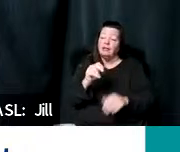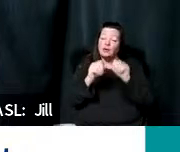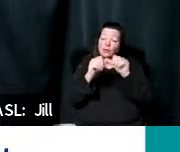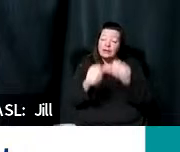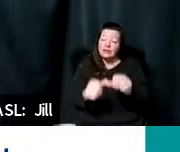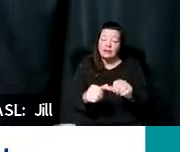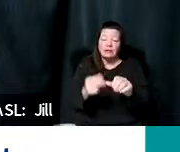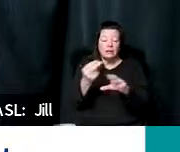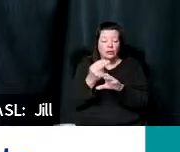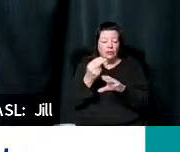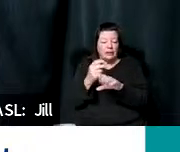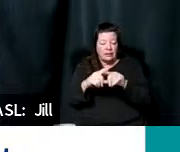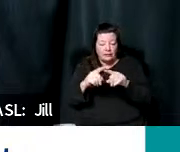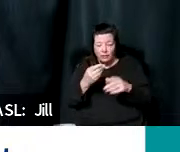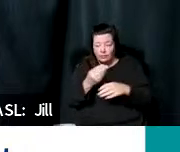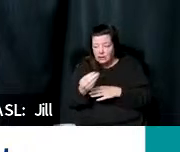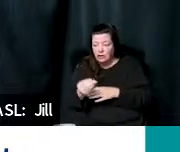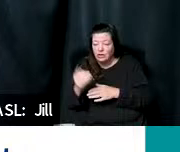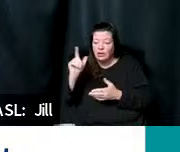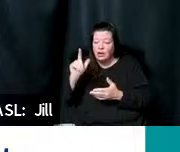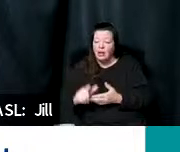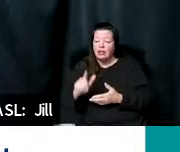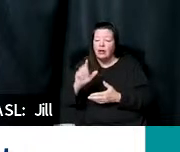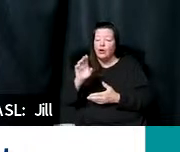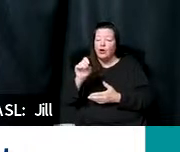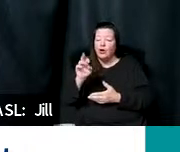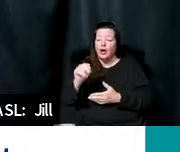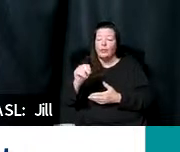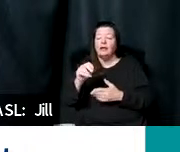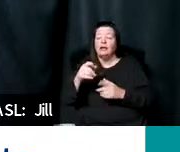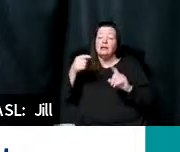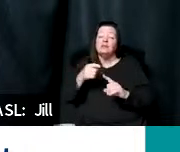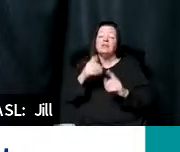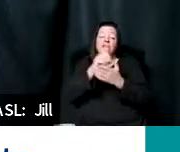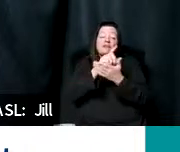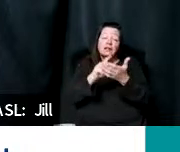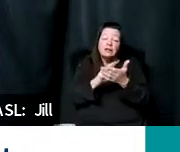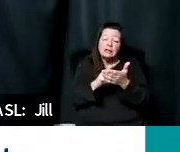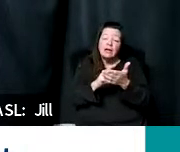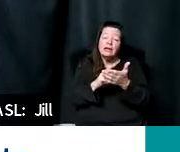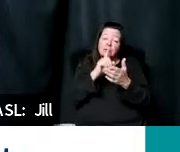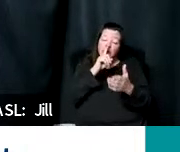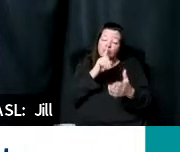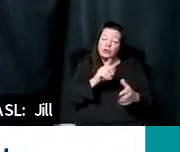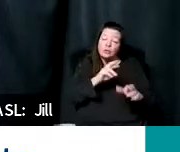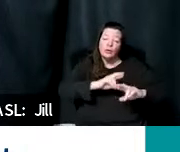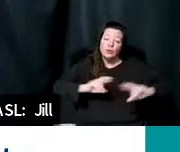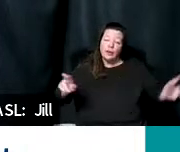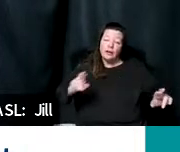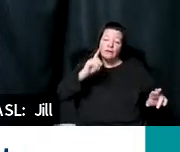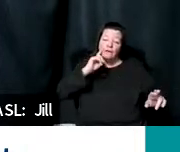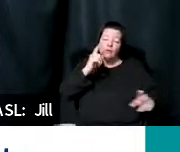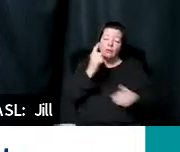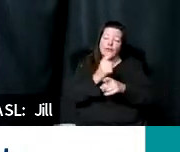different materials, low carbon materials, and specific design to ensure, again, we're ready for our climate future.